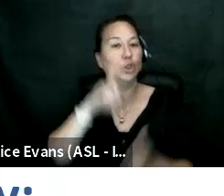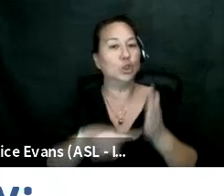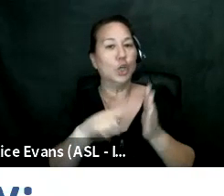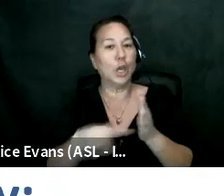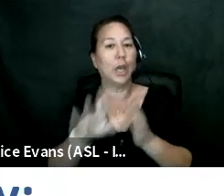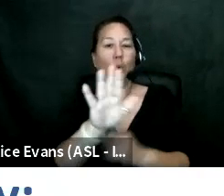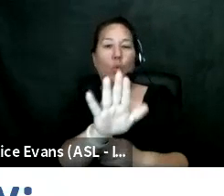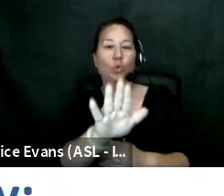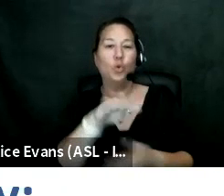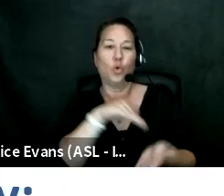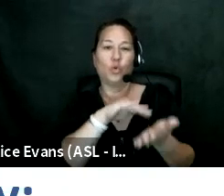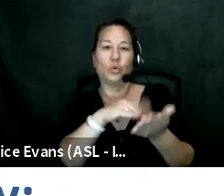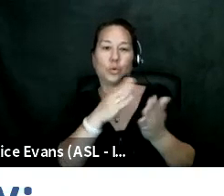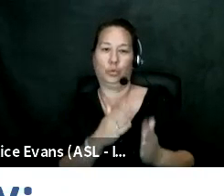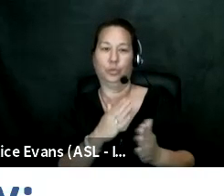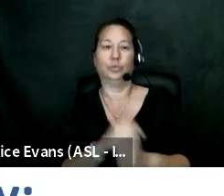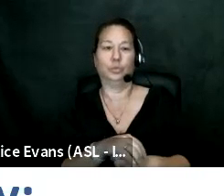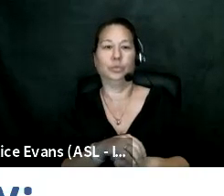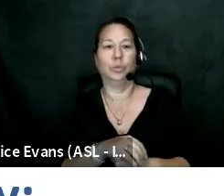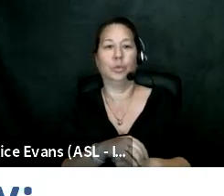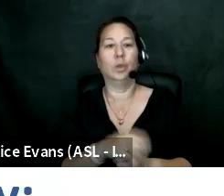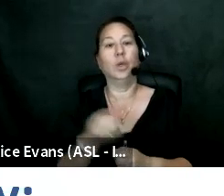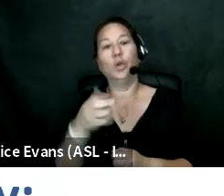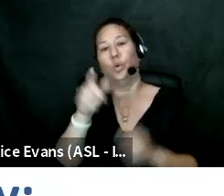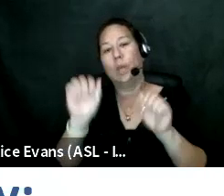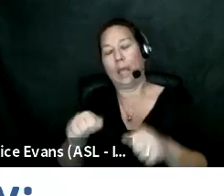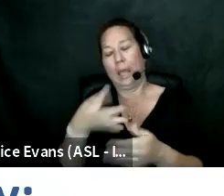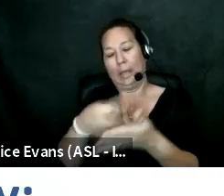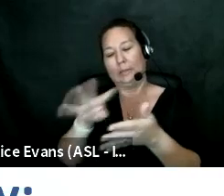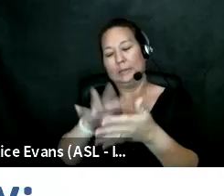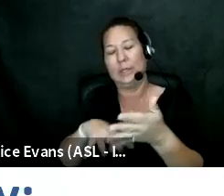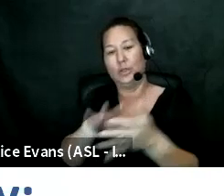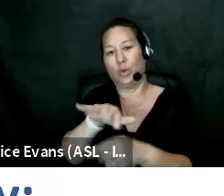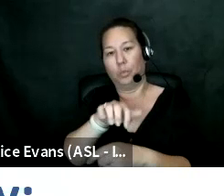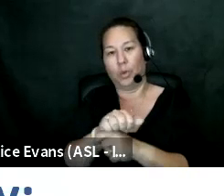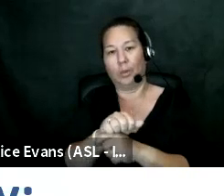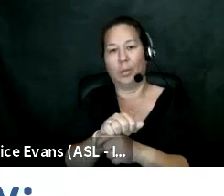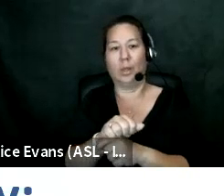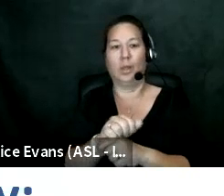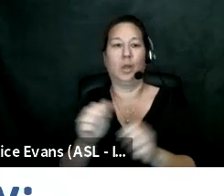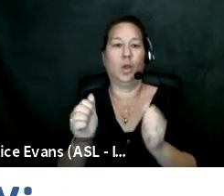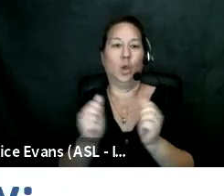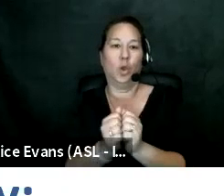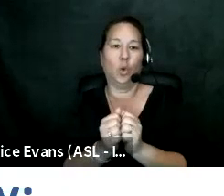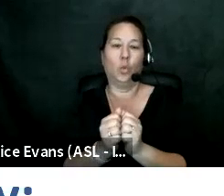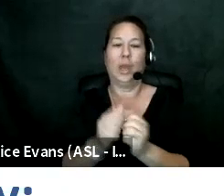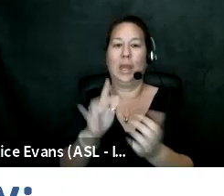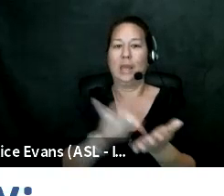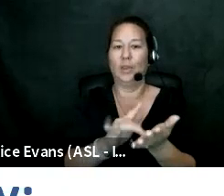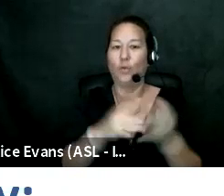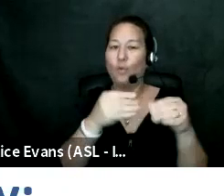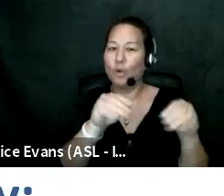You could also schedule an appointment with our local large pharmacies such as